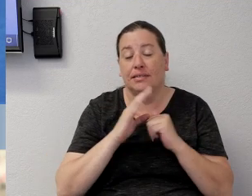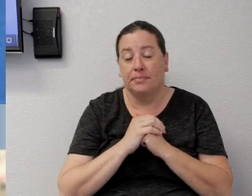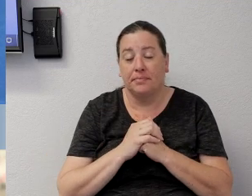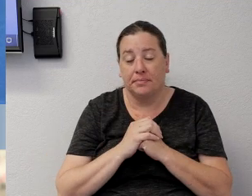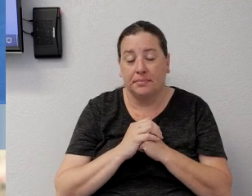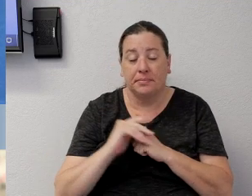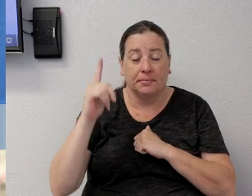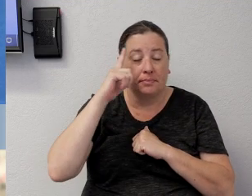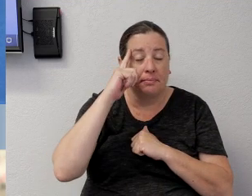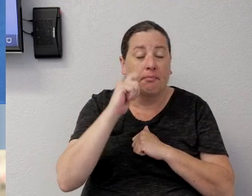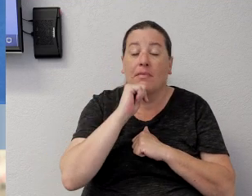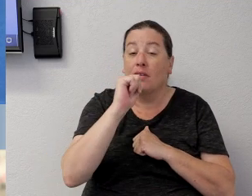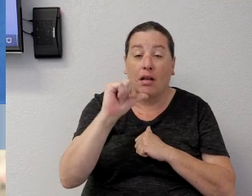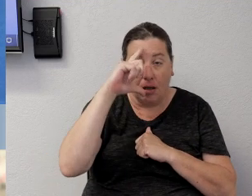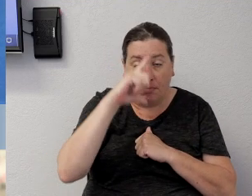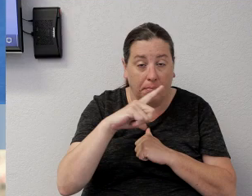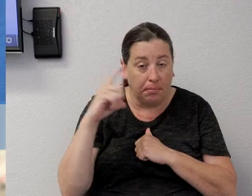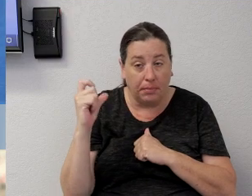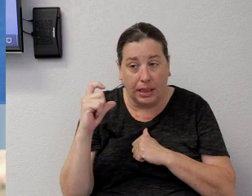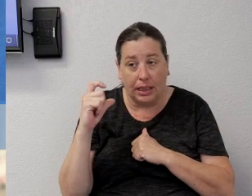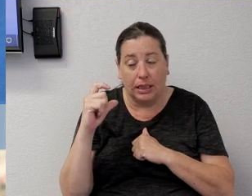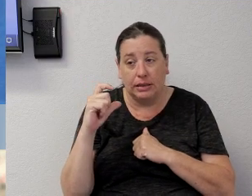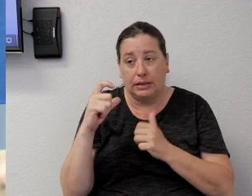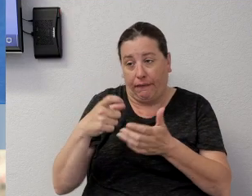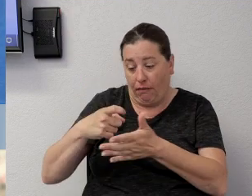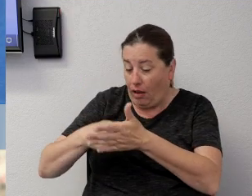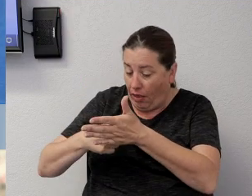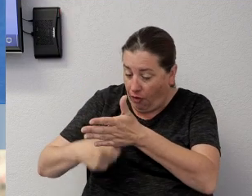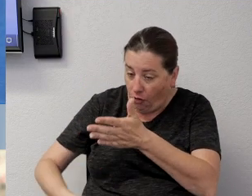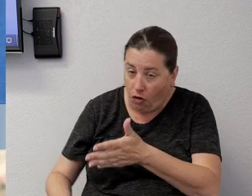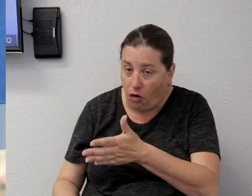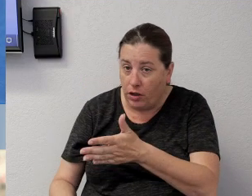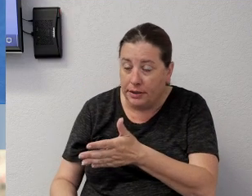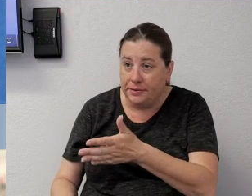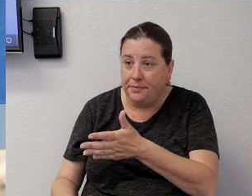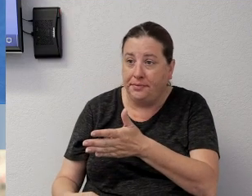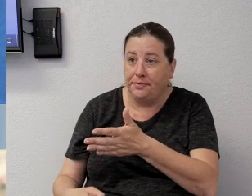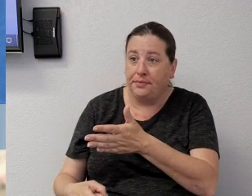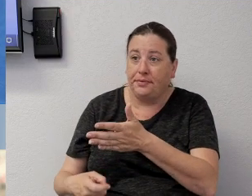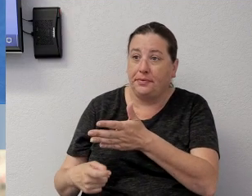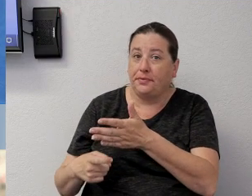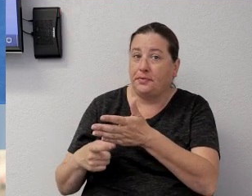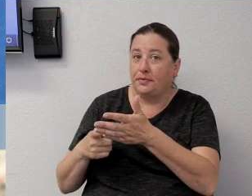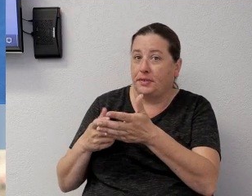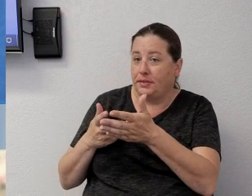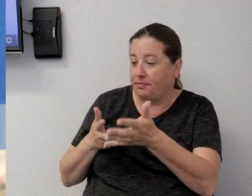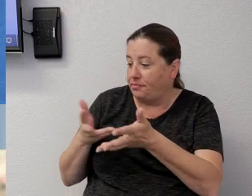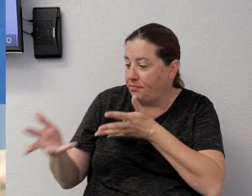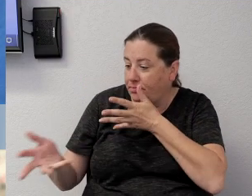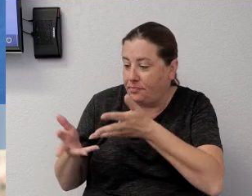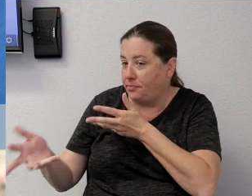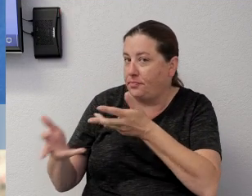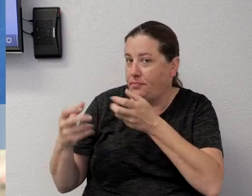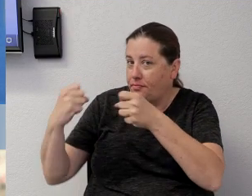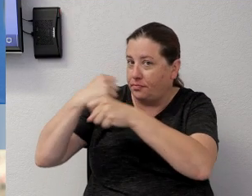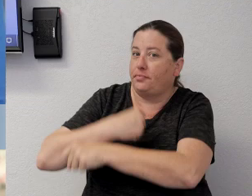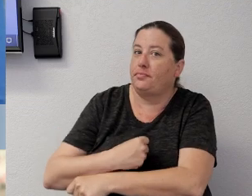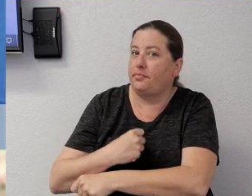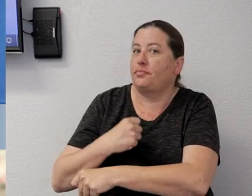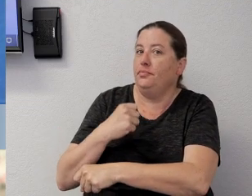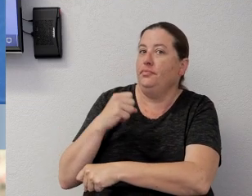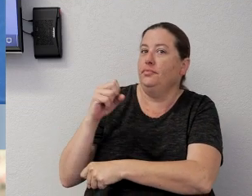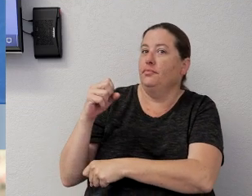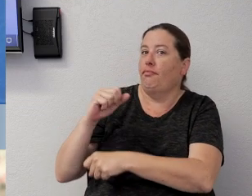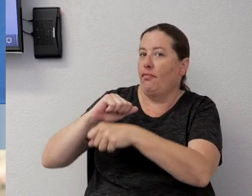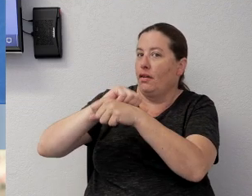Not because the cost of combating the virus and responding to it hasn't